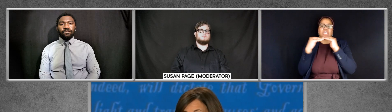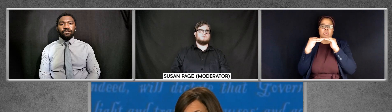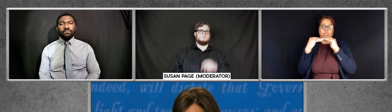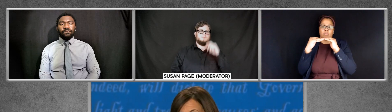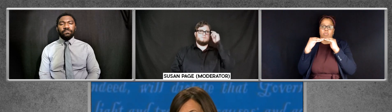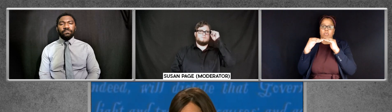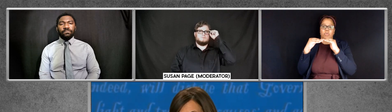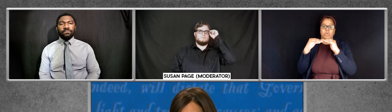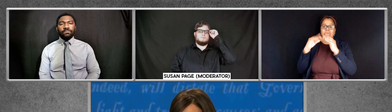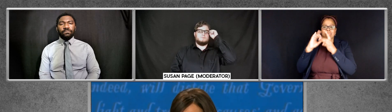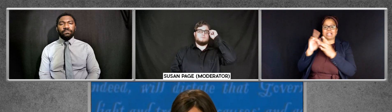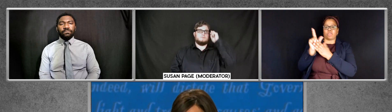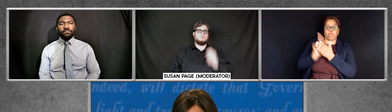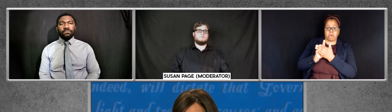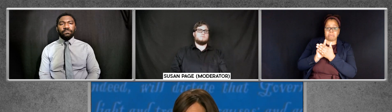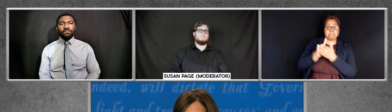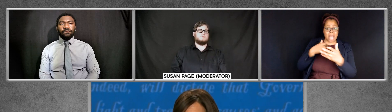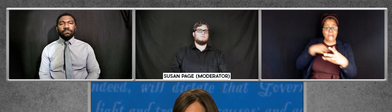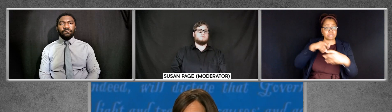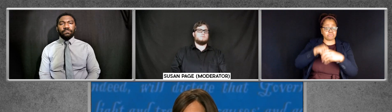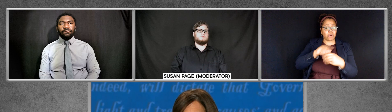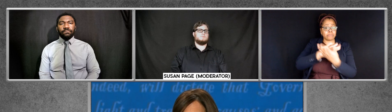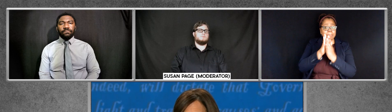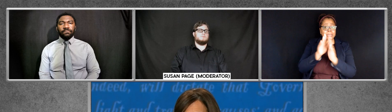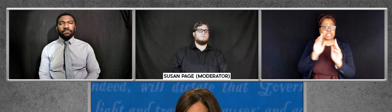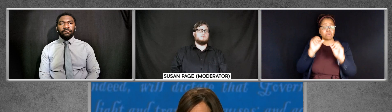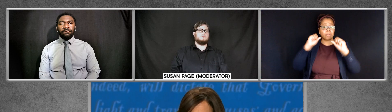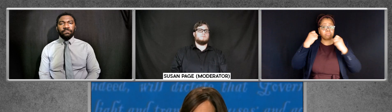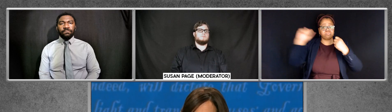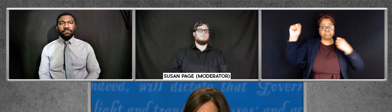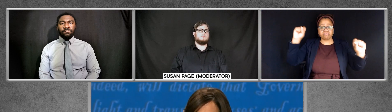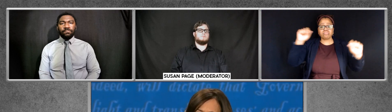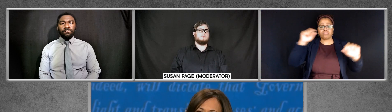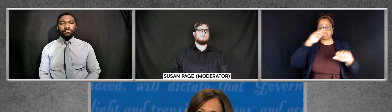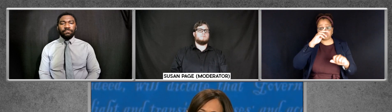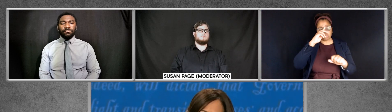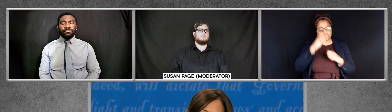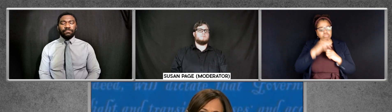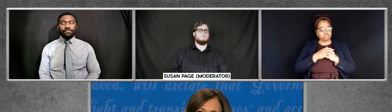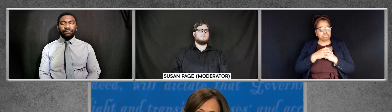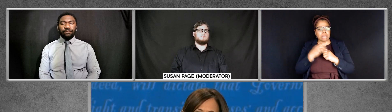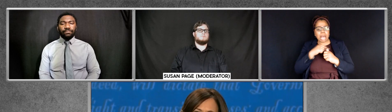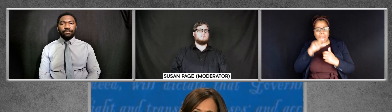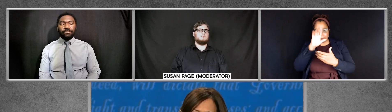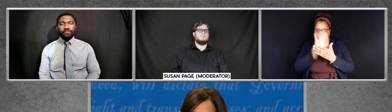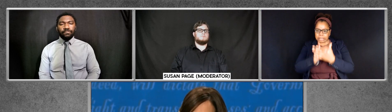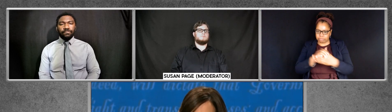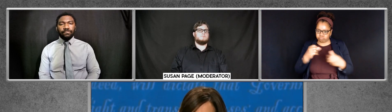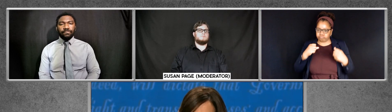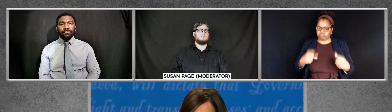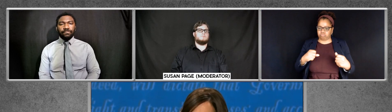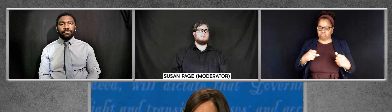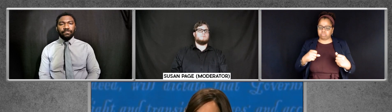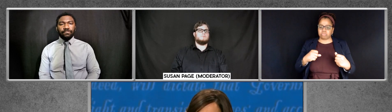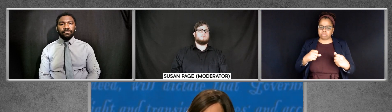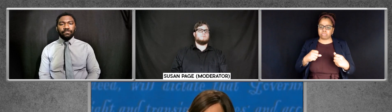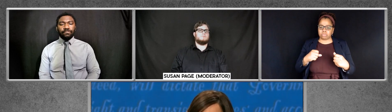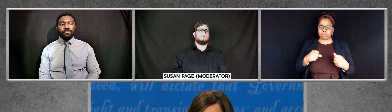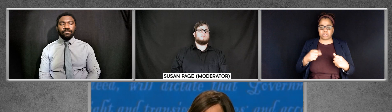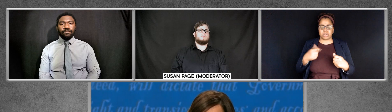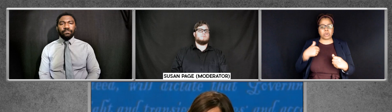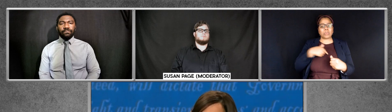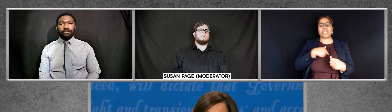And I was a part of those peaceful protests. And I believe strongly that, first of all, we are